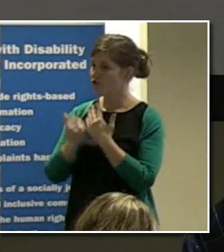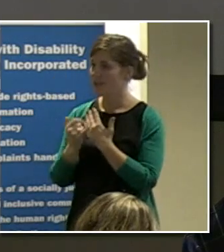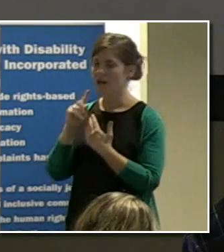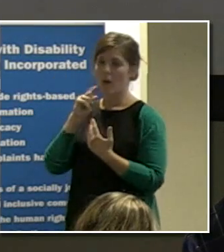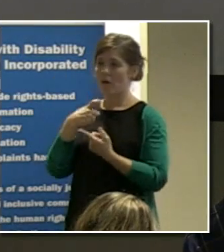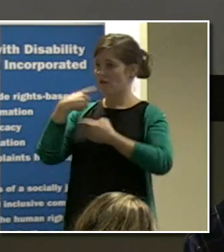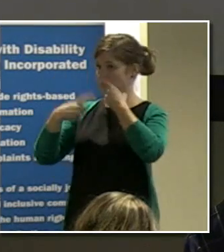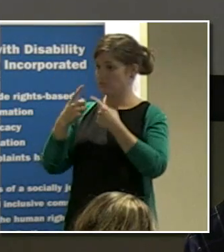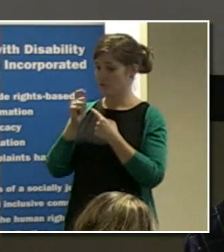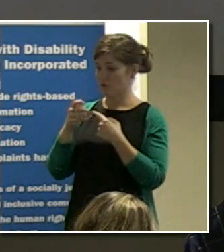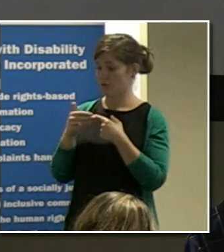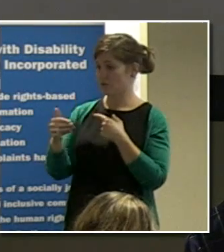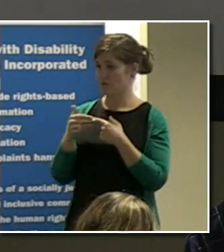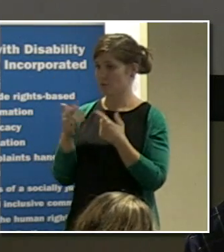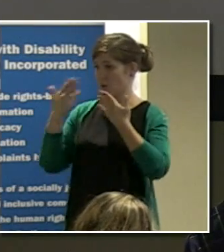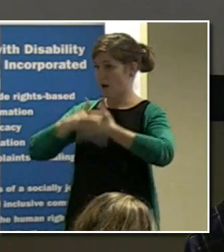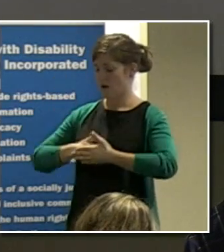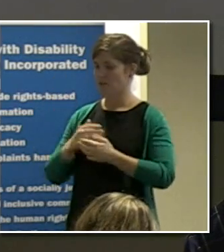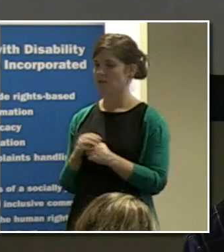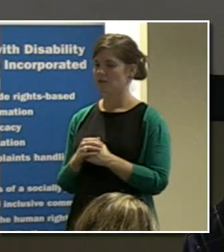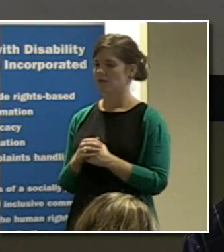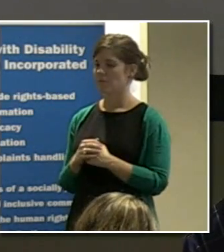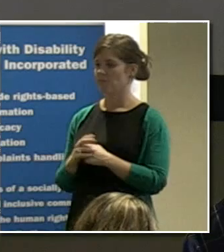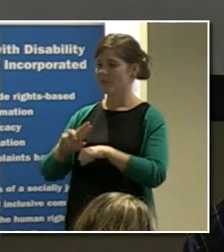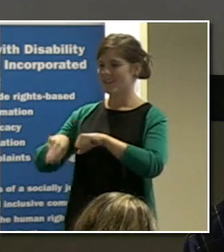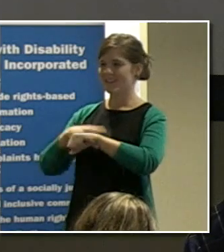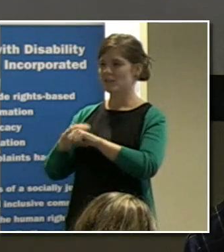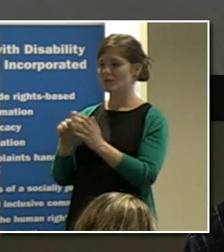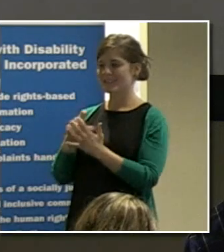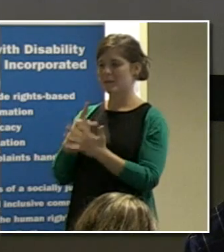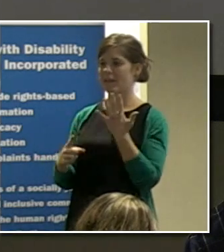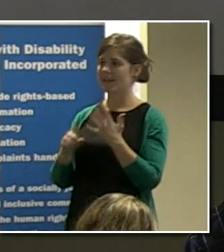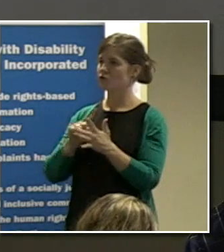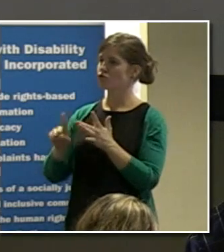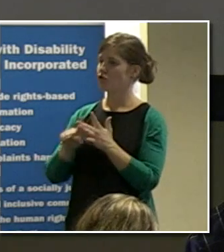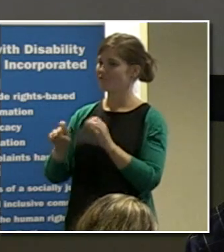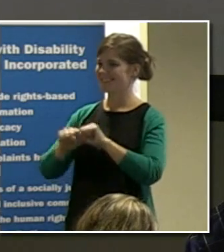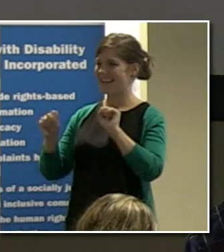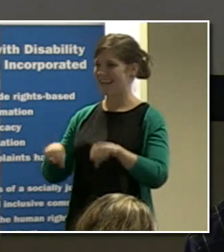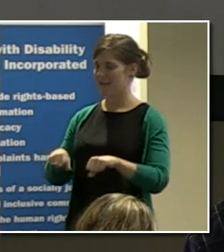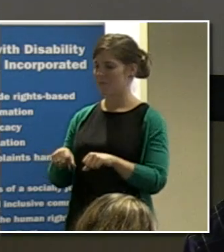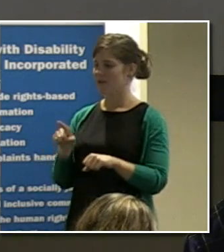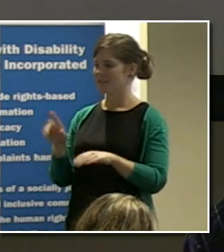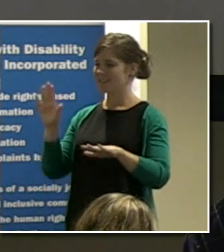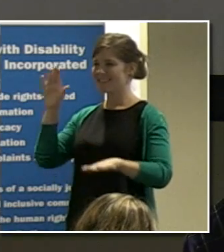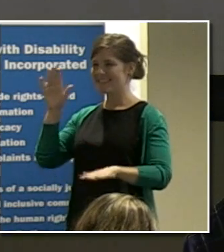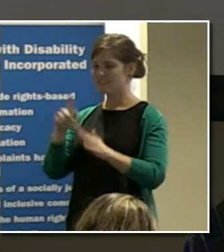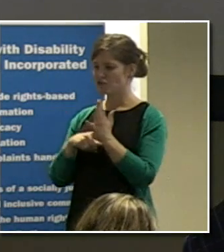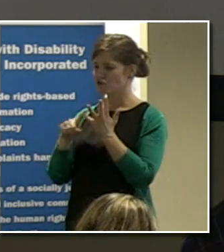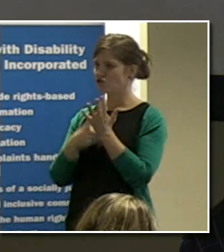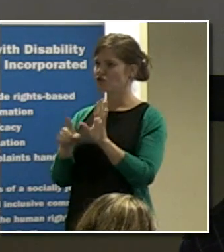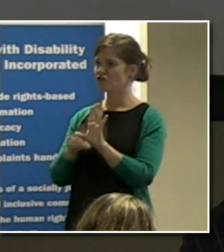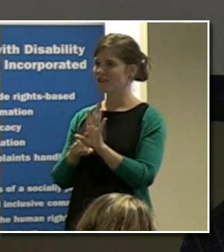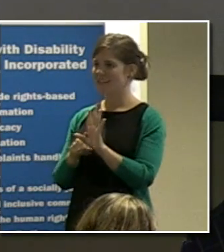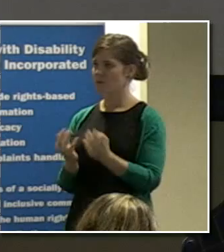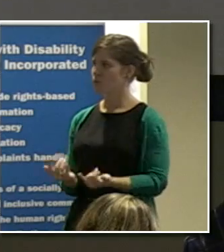the next couple of hours. The National Disability Insurance Scheme Citizens Jury Scorecard Project was